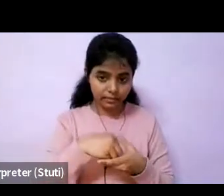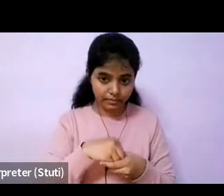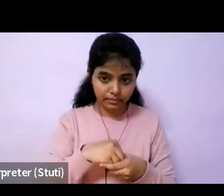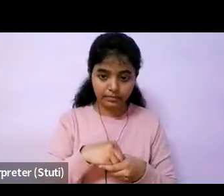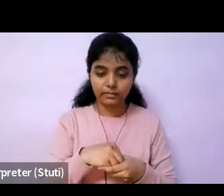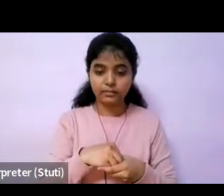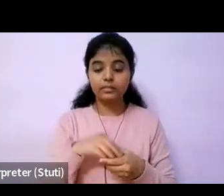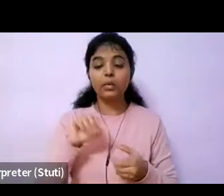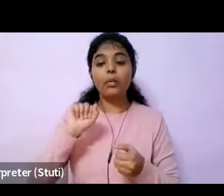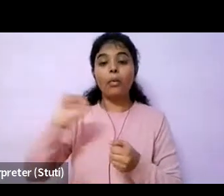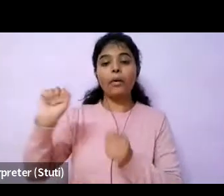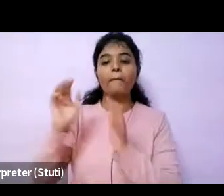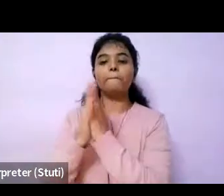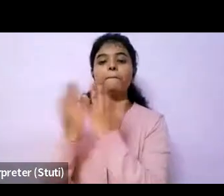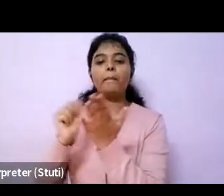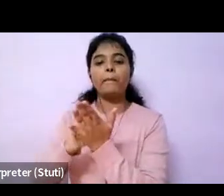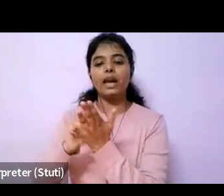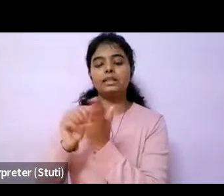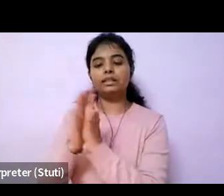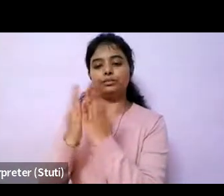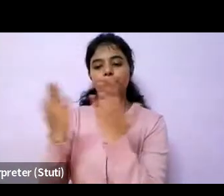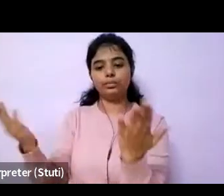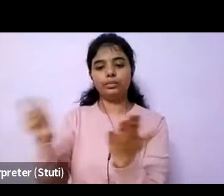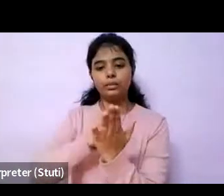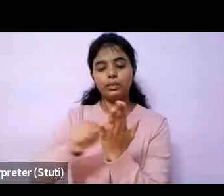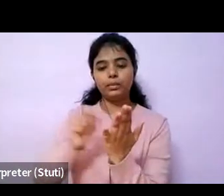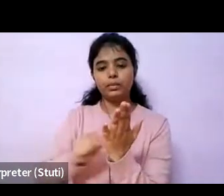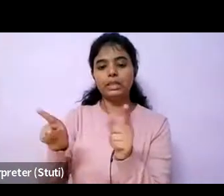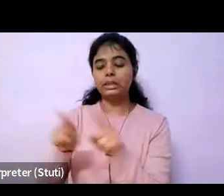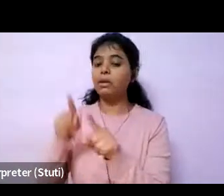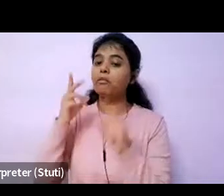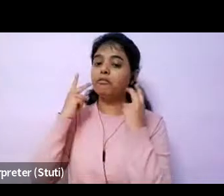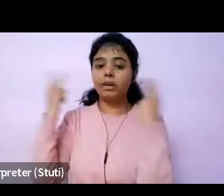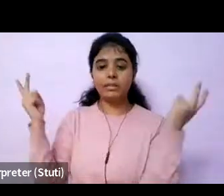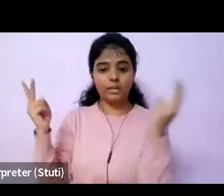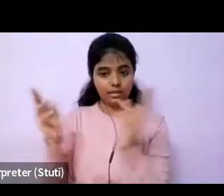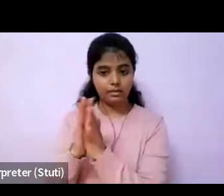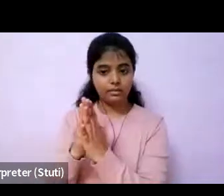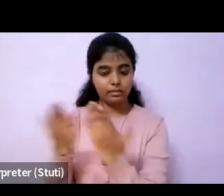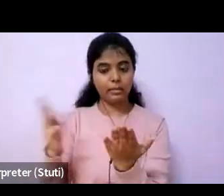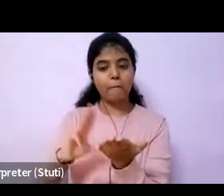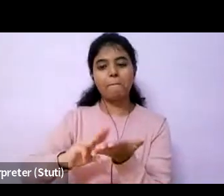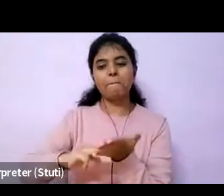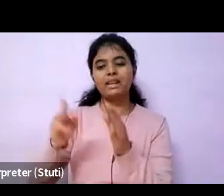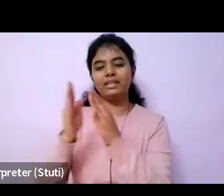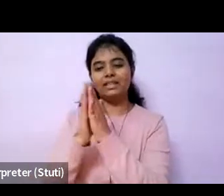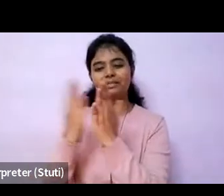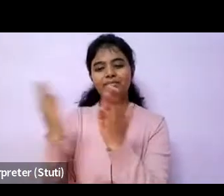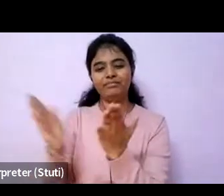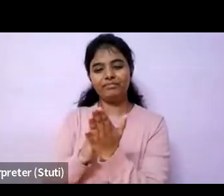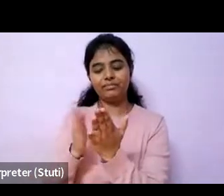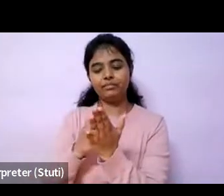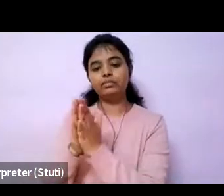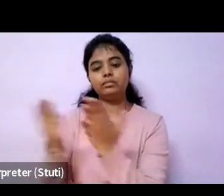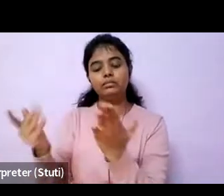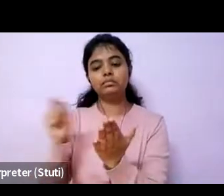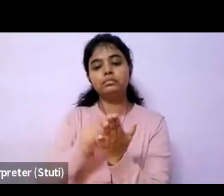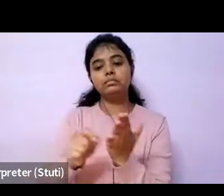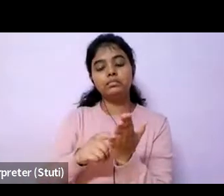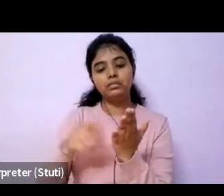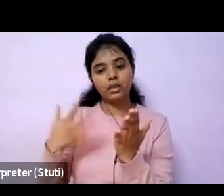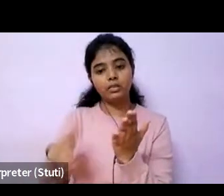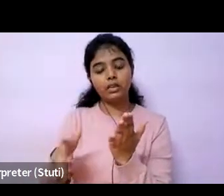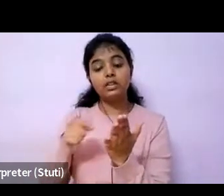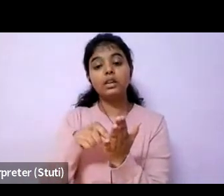Edinburgh magazine, which was a mainstream magazine, is because the letter